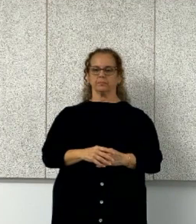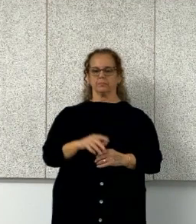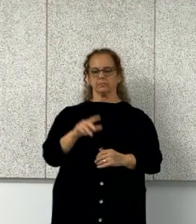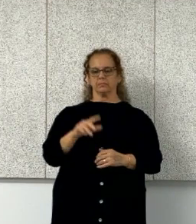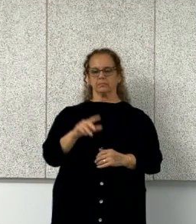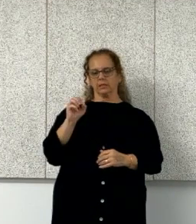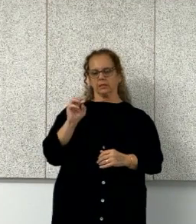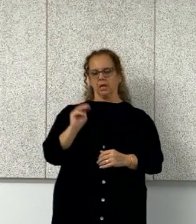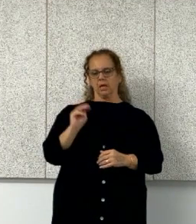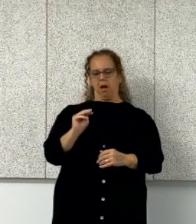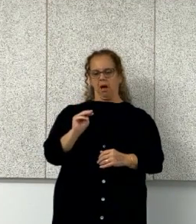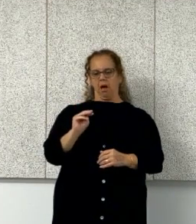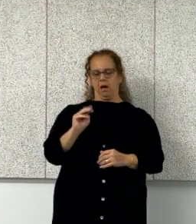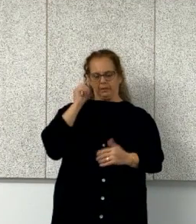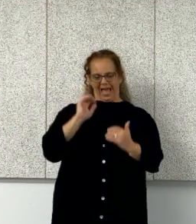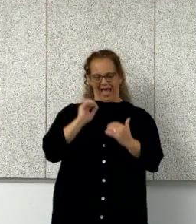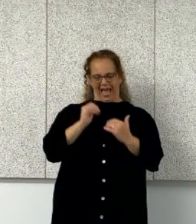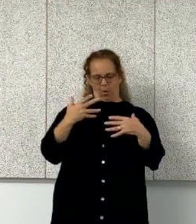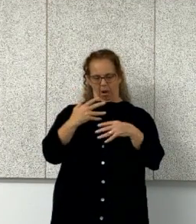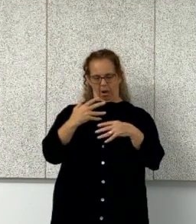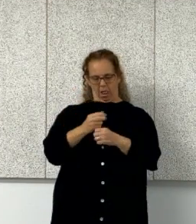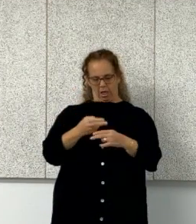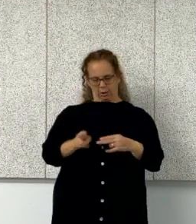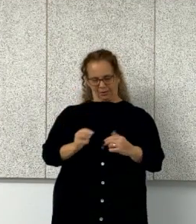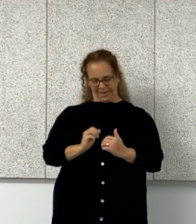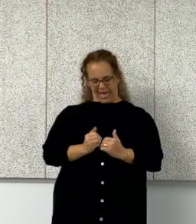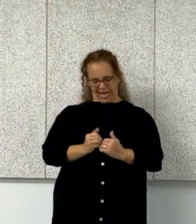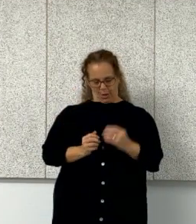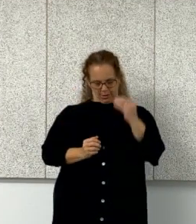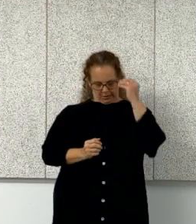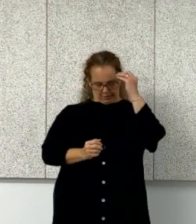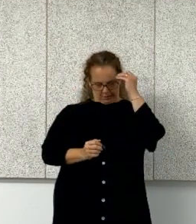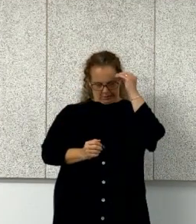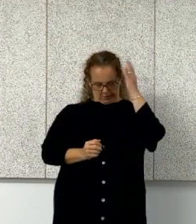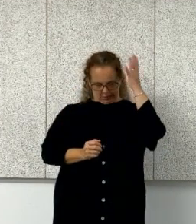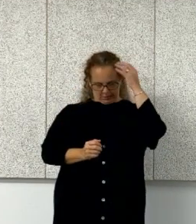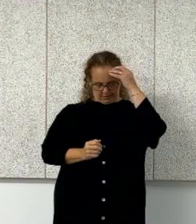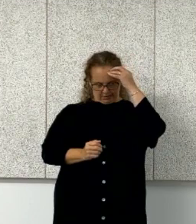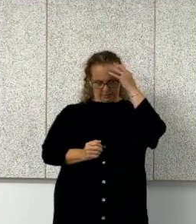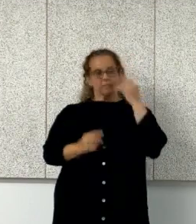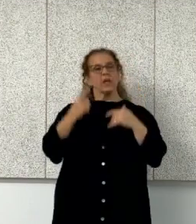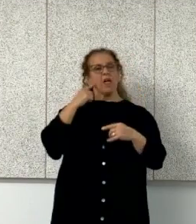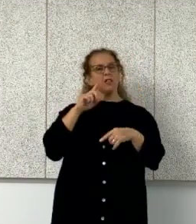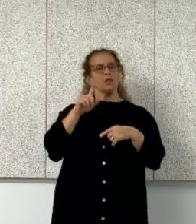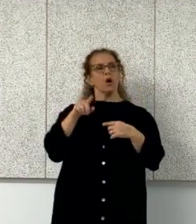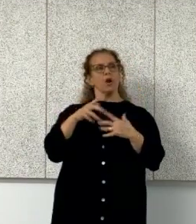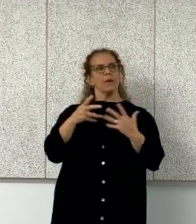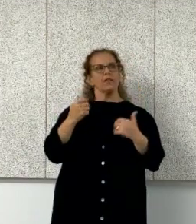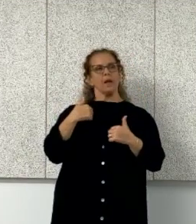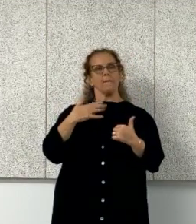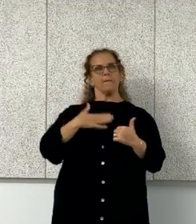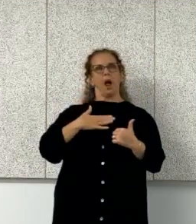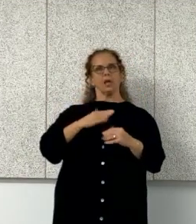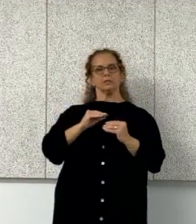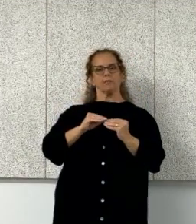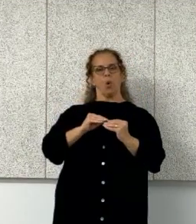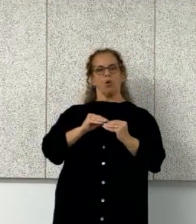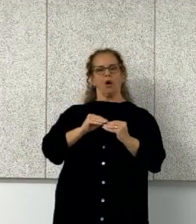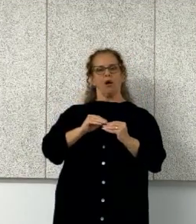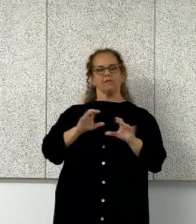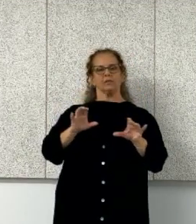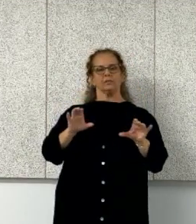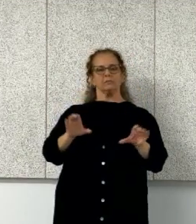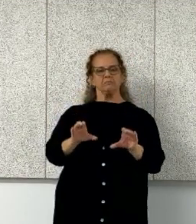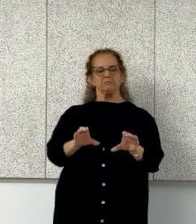how do I put this short briefly? you know, I thought a lot about this question, and mine is more of a practice than an approach